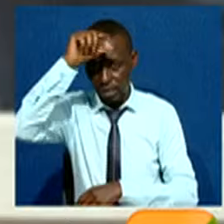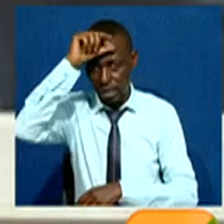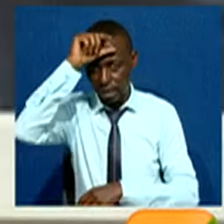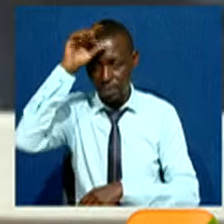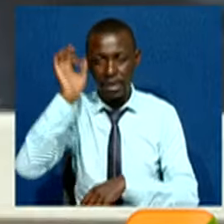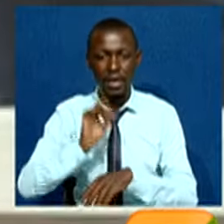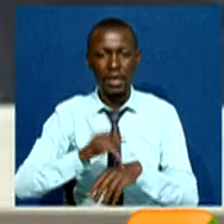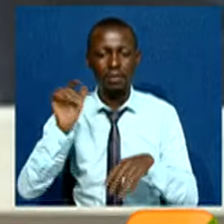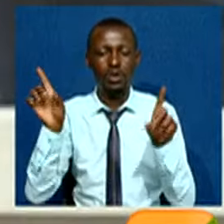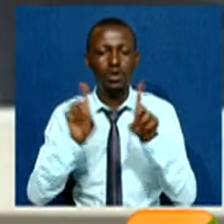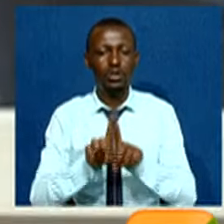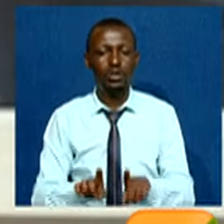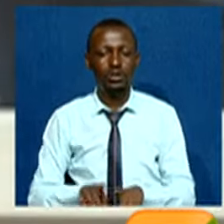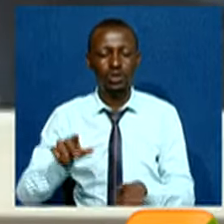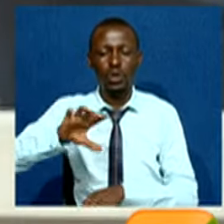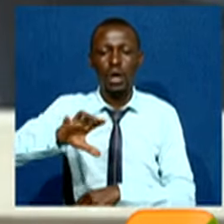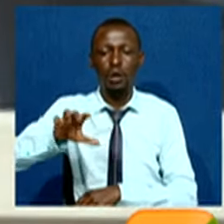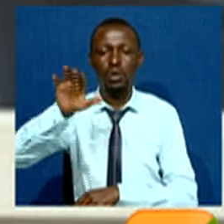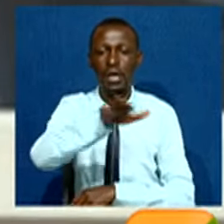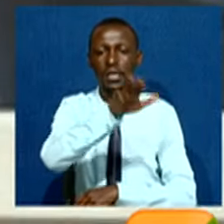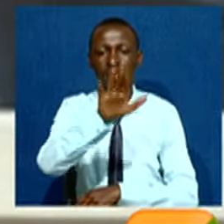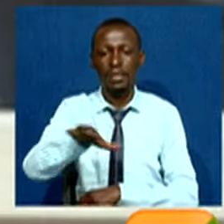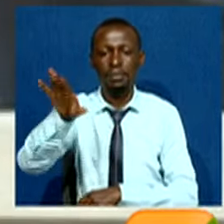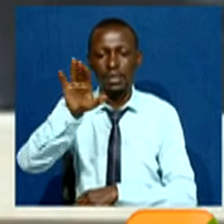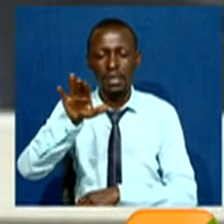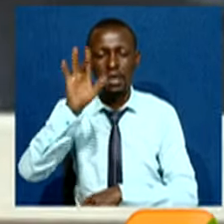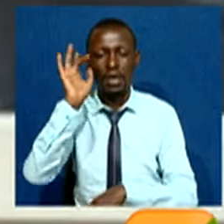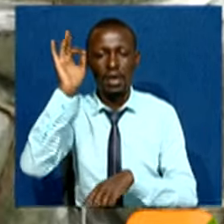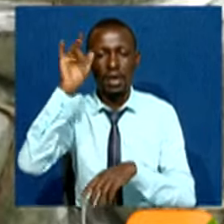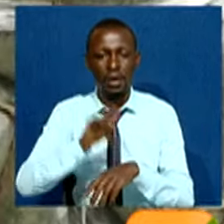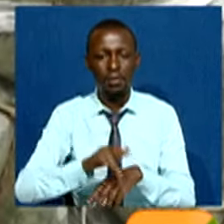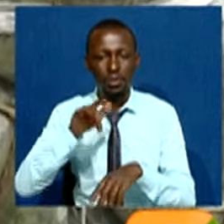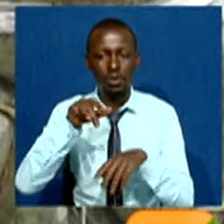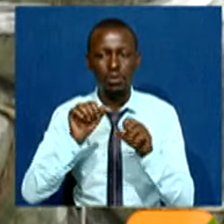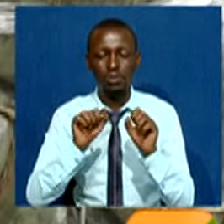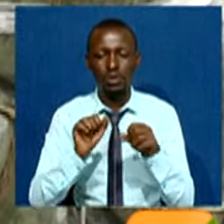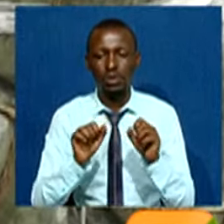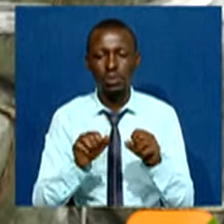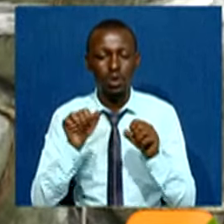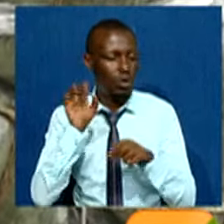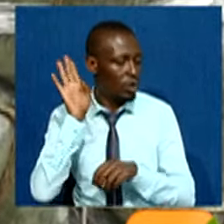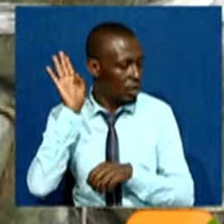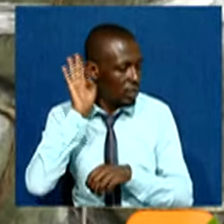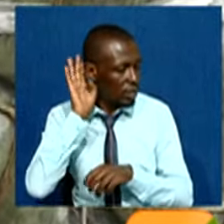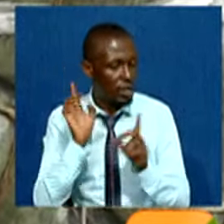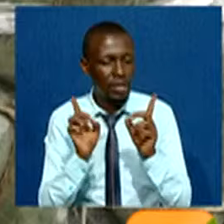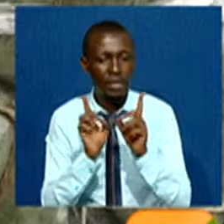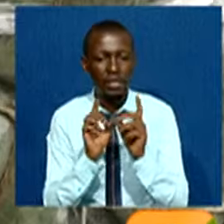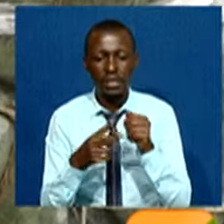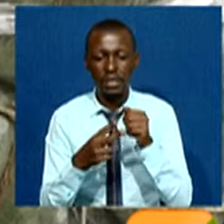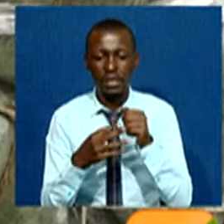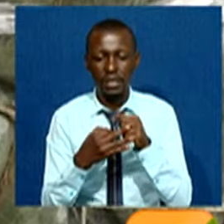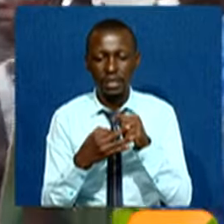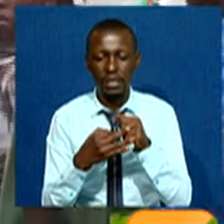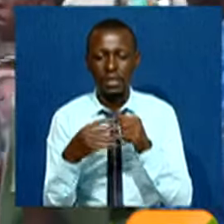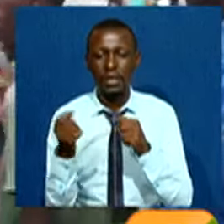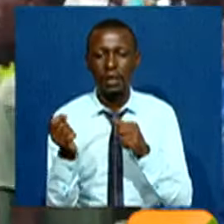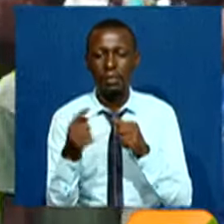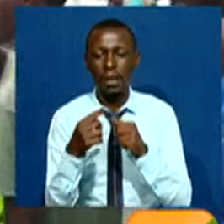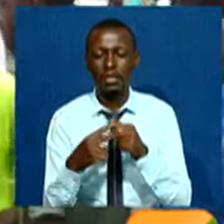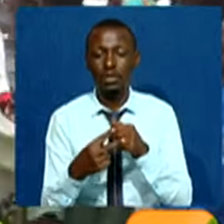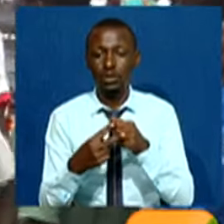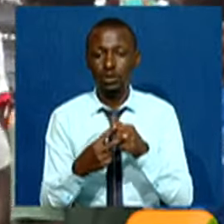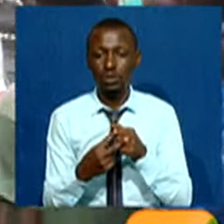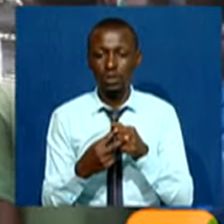county assembly of Embu urgent, setting inter-parties hearing for the 8th of July. Kutherema Sacco and the county government of